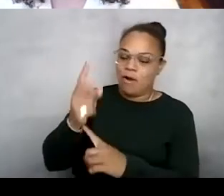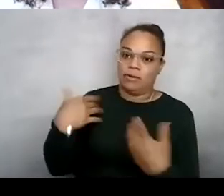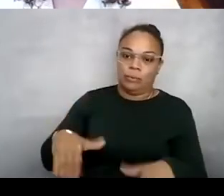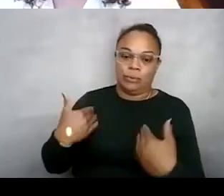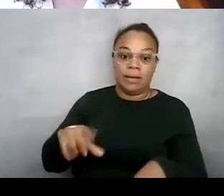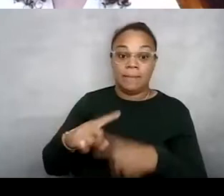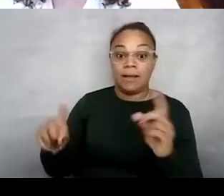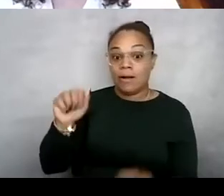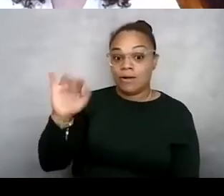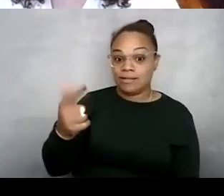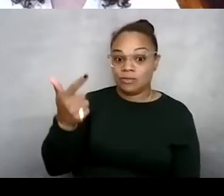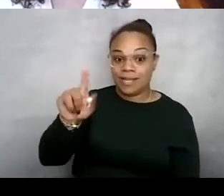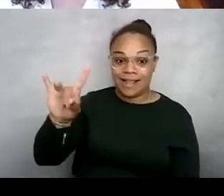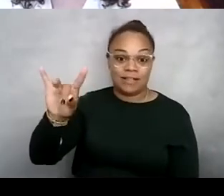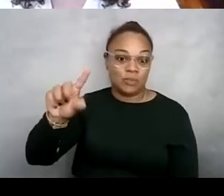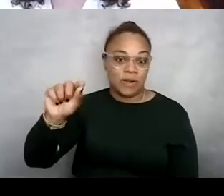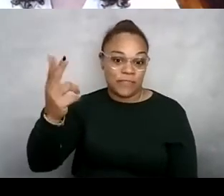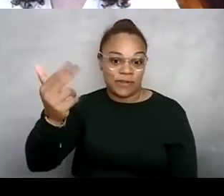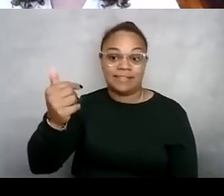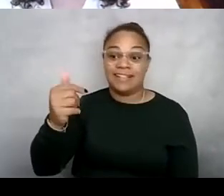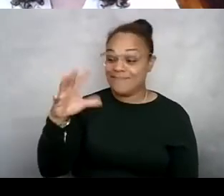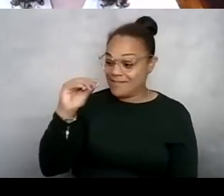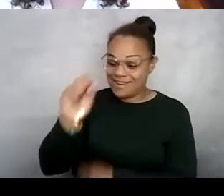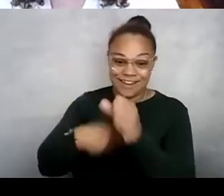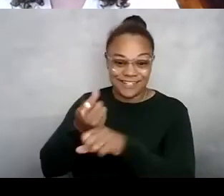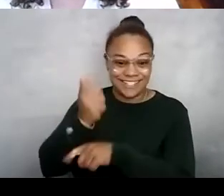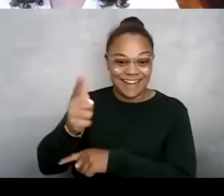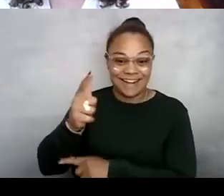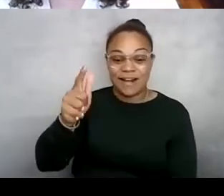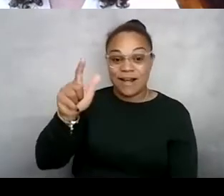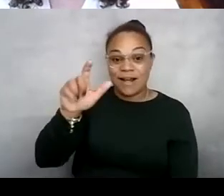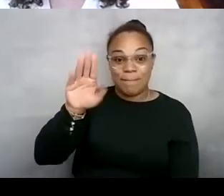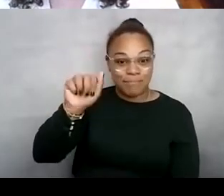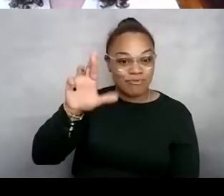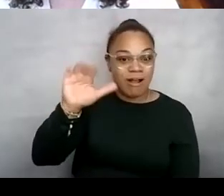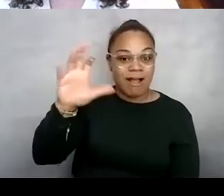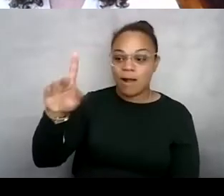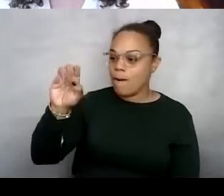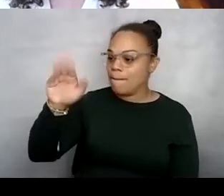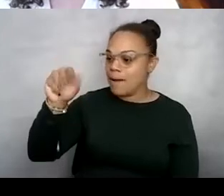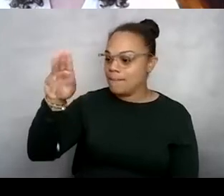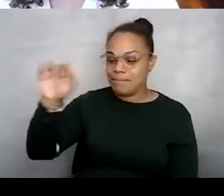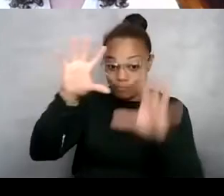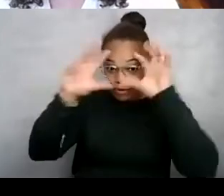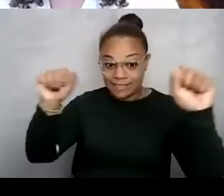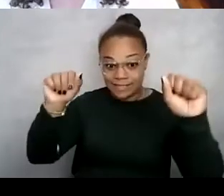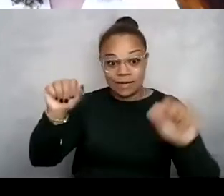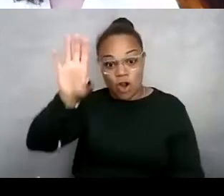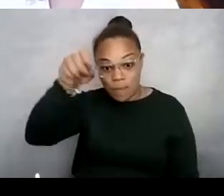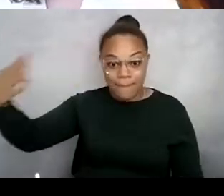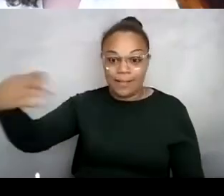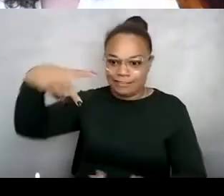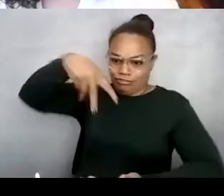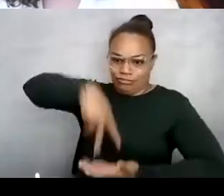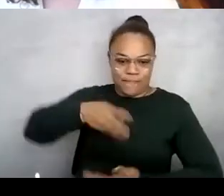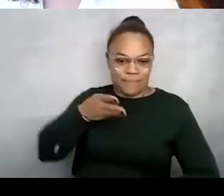2013, literally 50 years to the day, Barack Obama, President Obama, stood on that exact same spot and talked about the